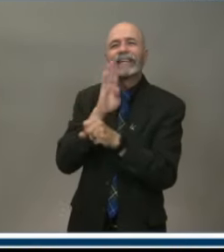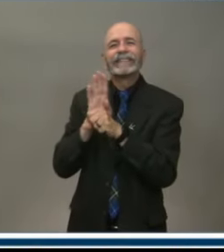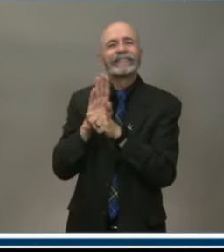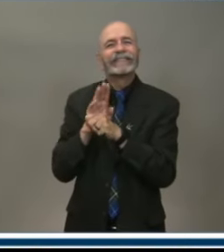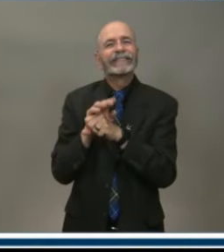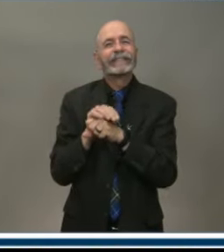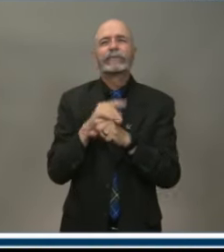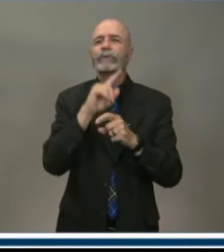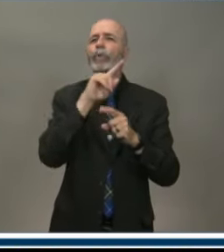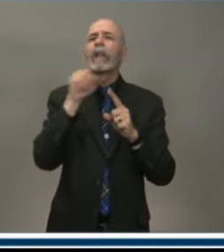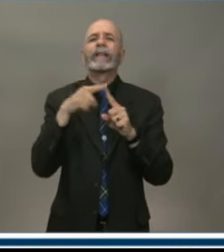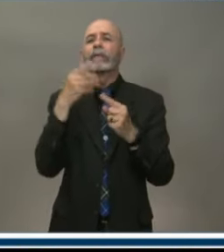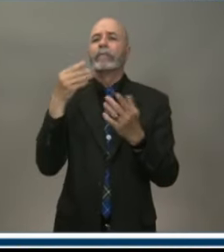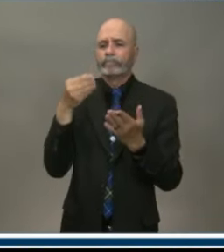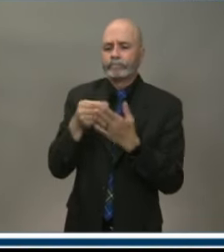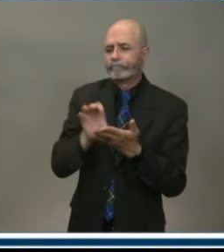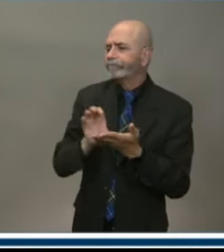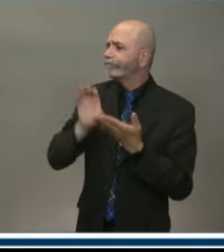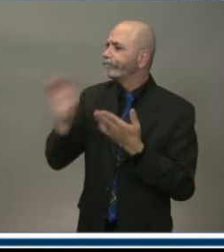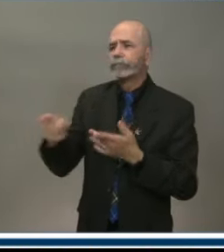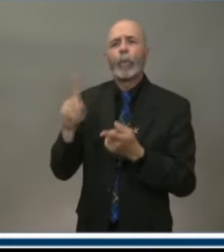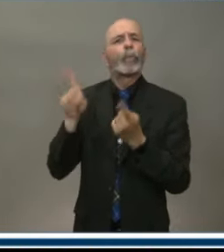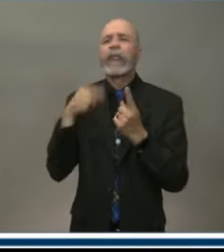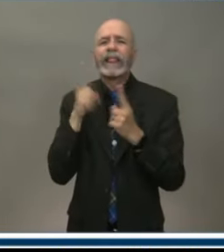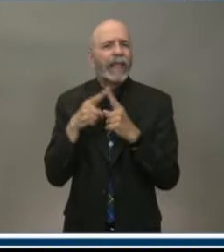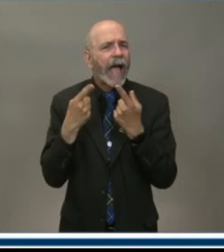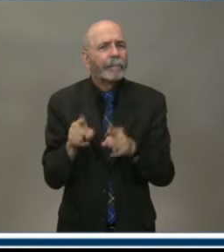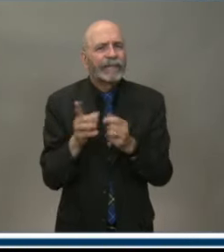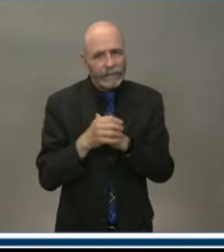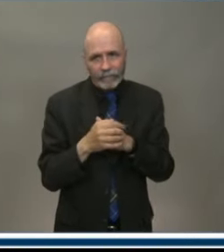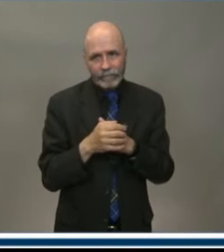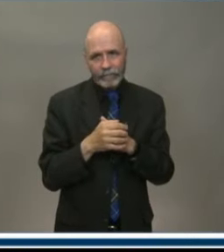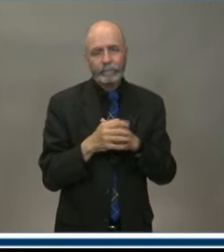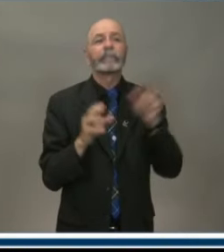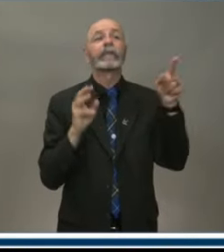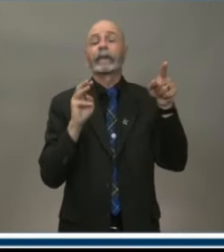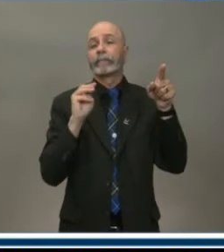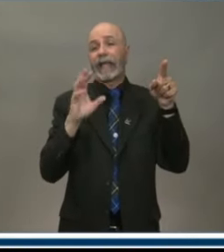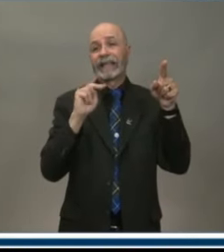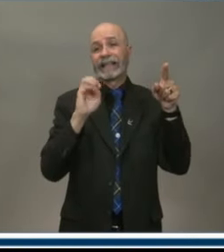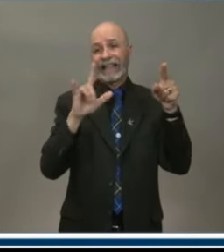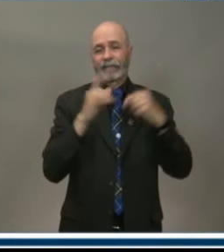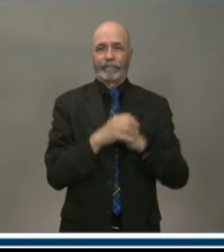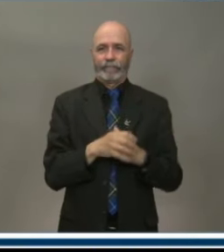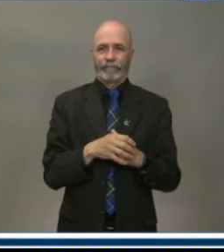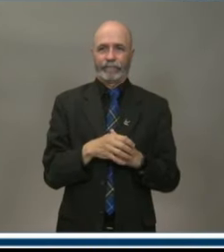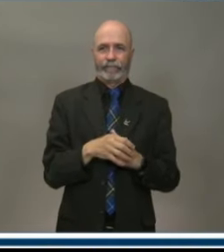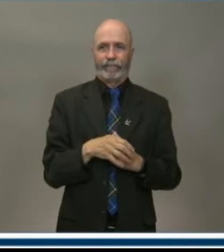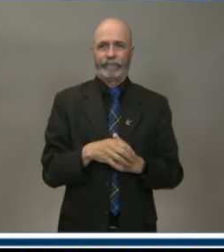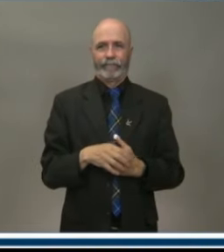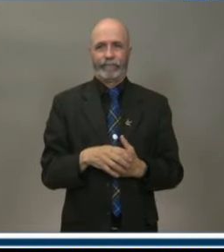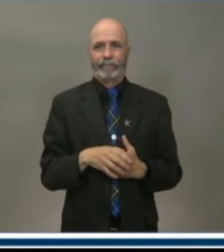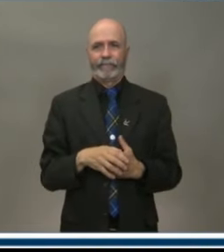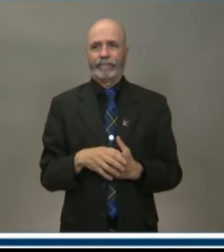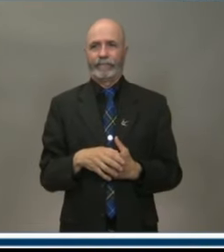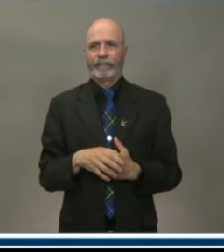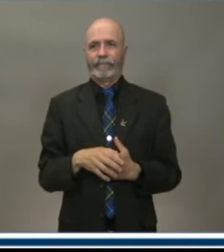it? That'll go through the program through business administered with